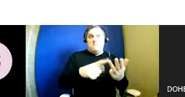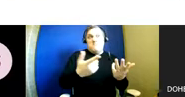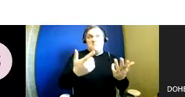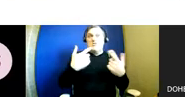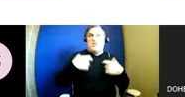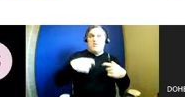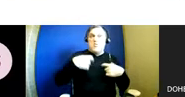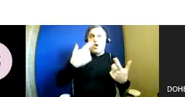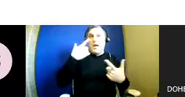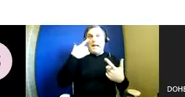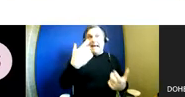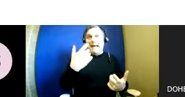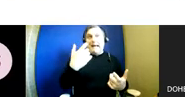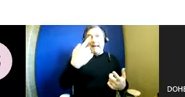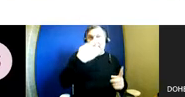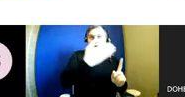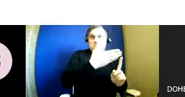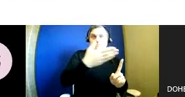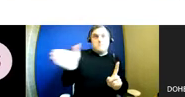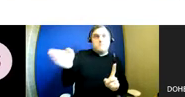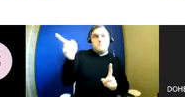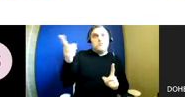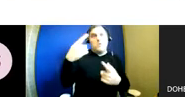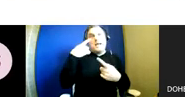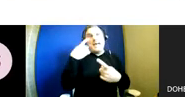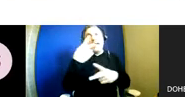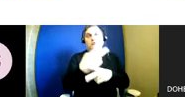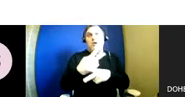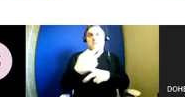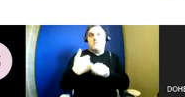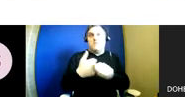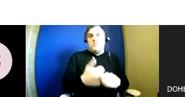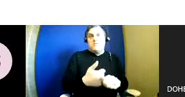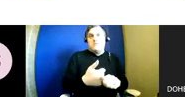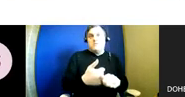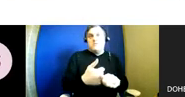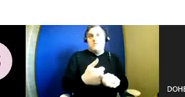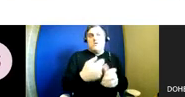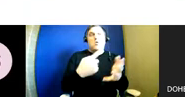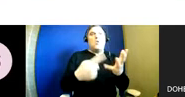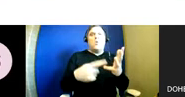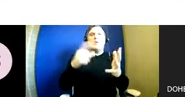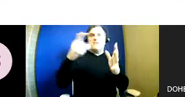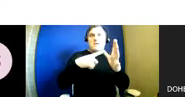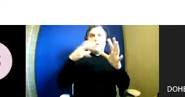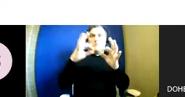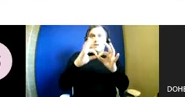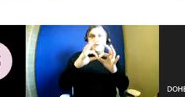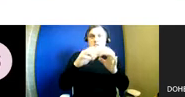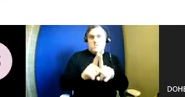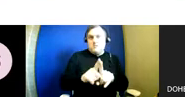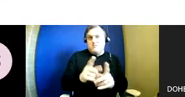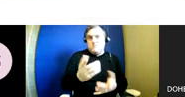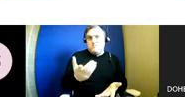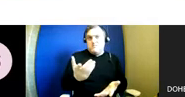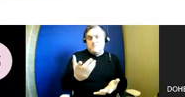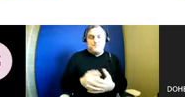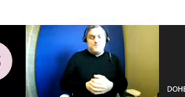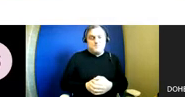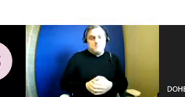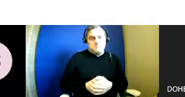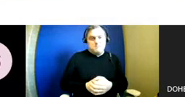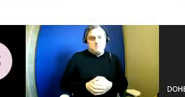if we need to signpost people to carer support, for example, or Citizens Advice Bureau. So we've